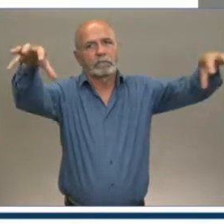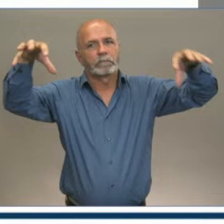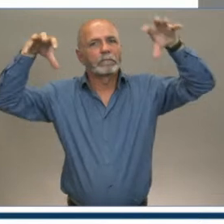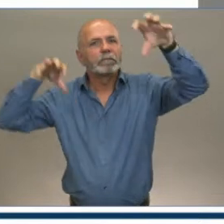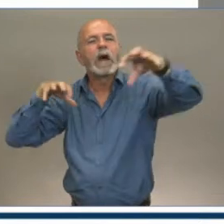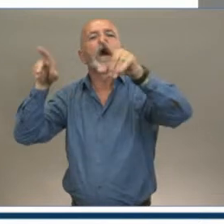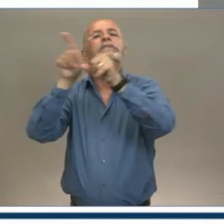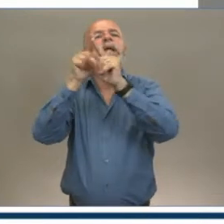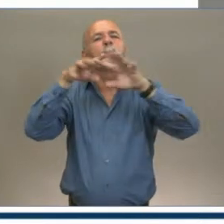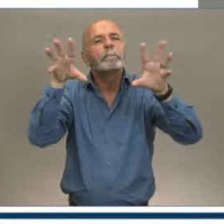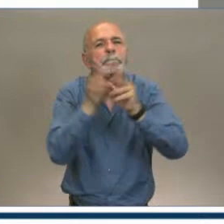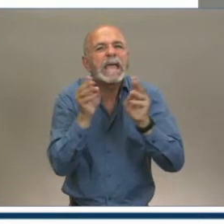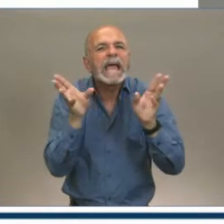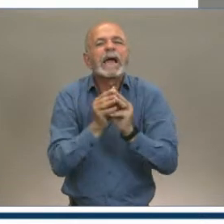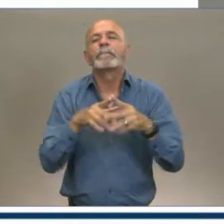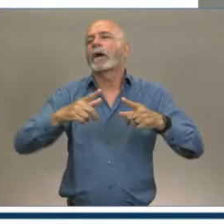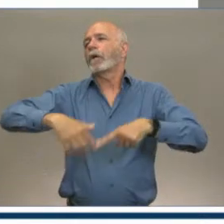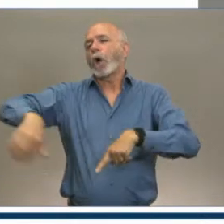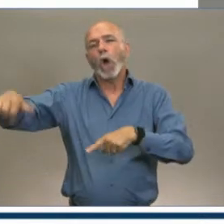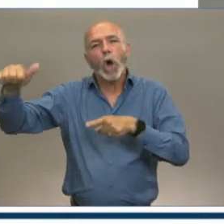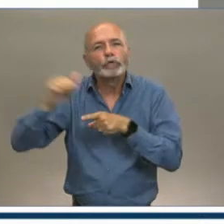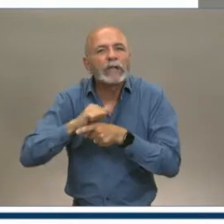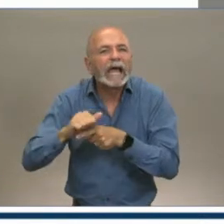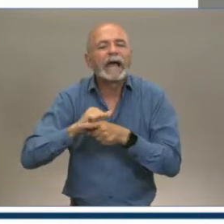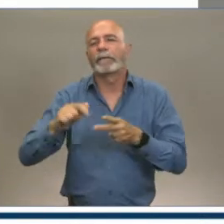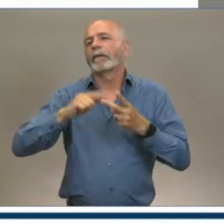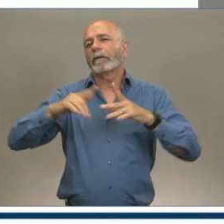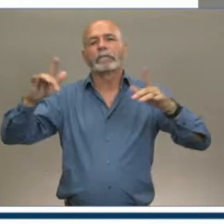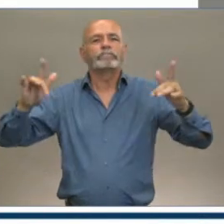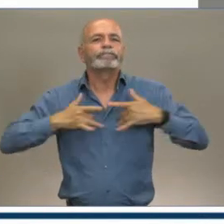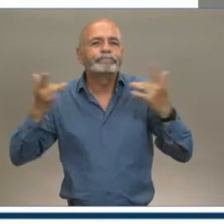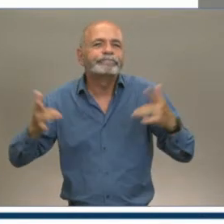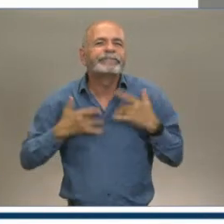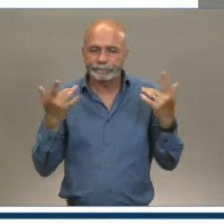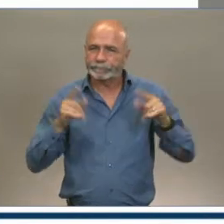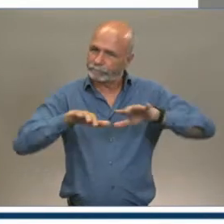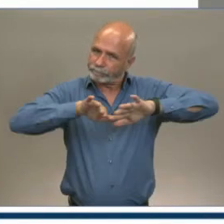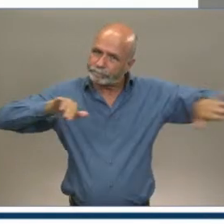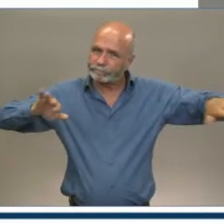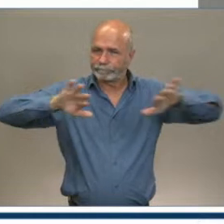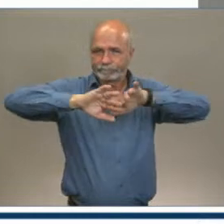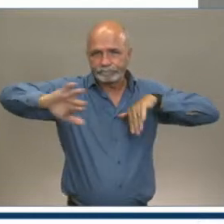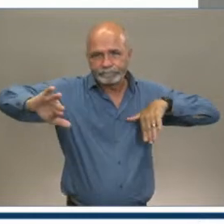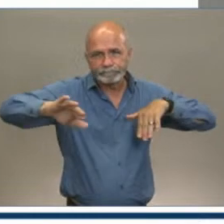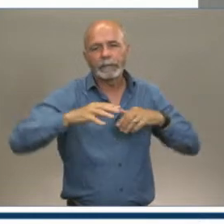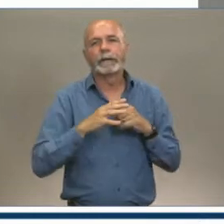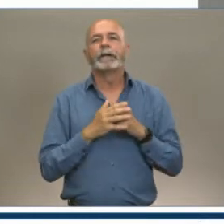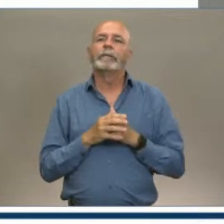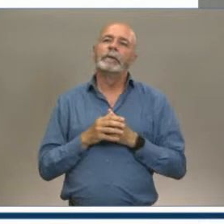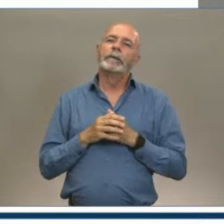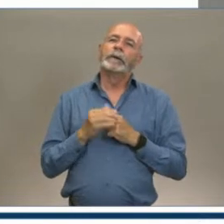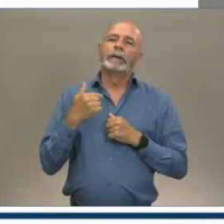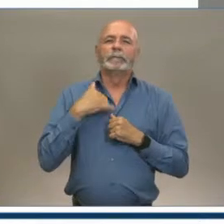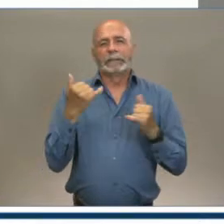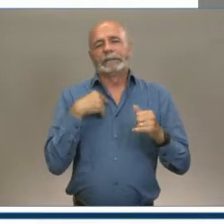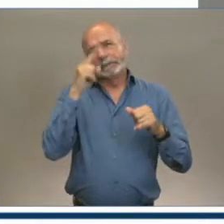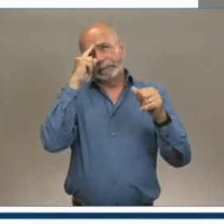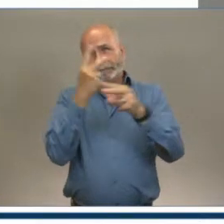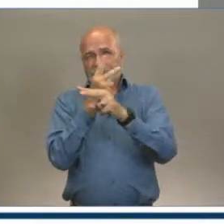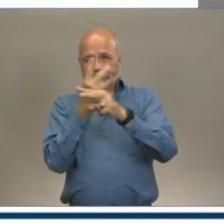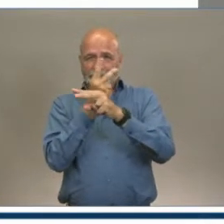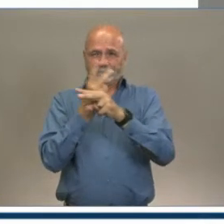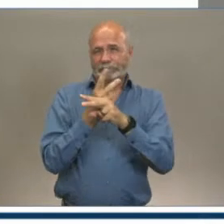events. This is a little different than originally planned in phase 2, but we've had some feedback from stakeholders, looked